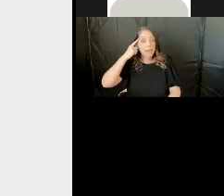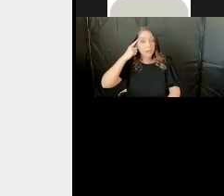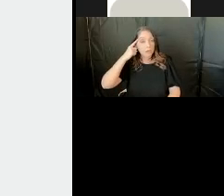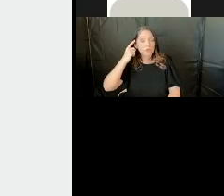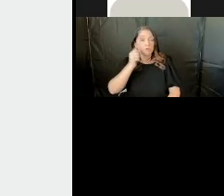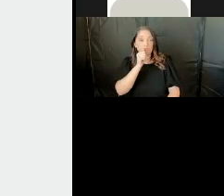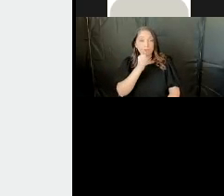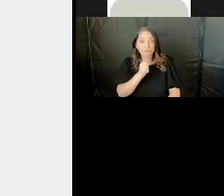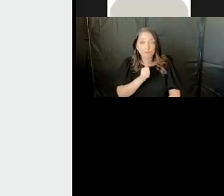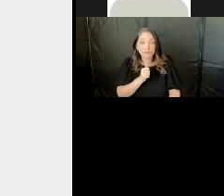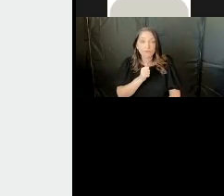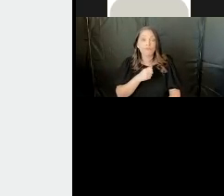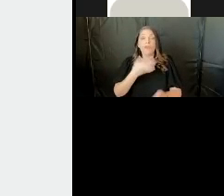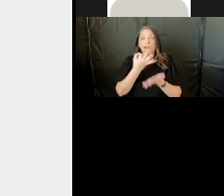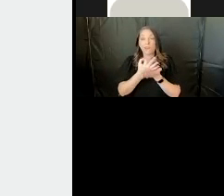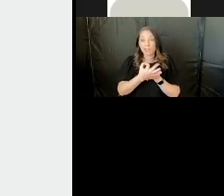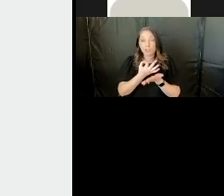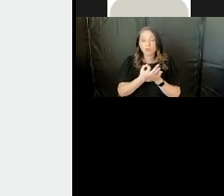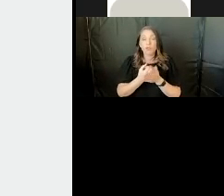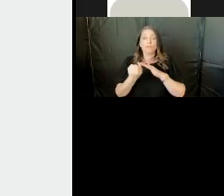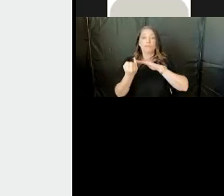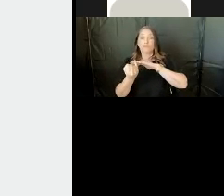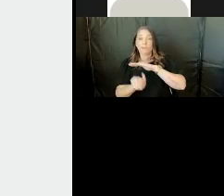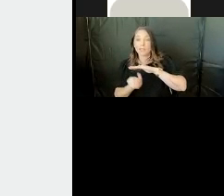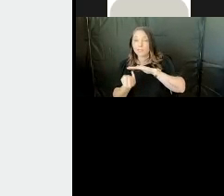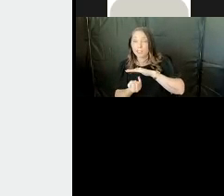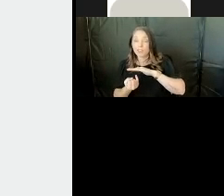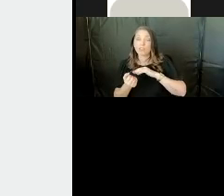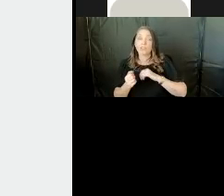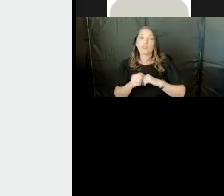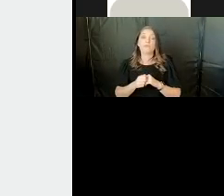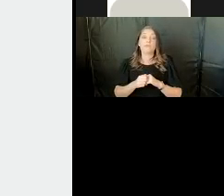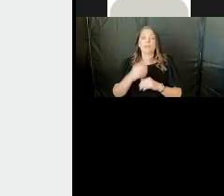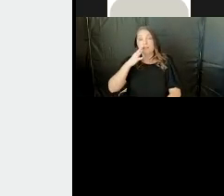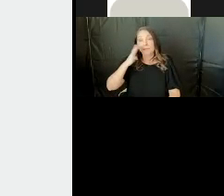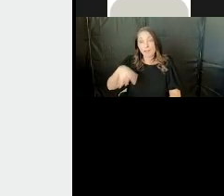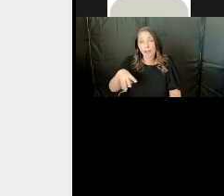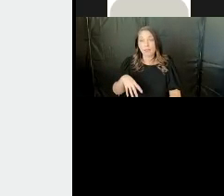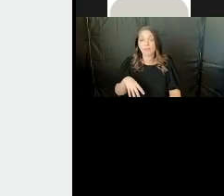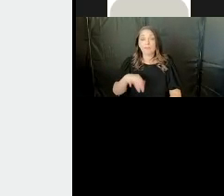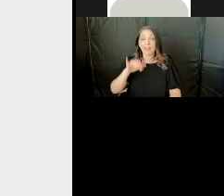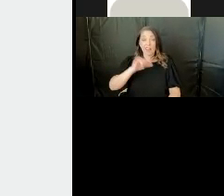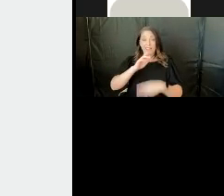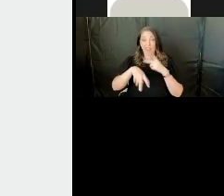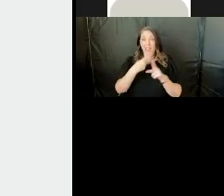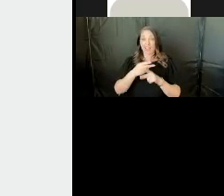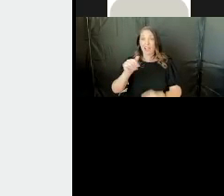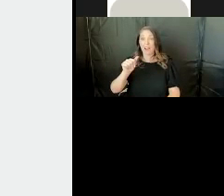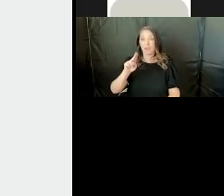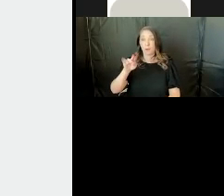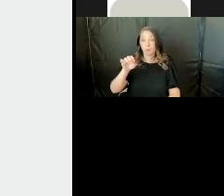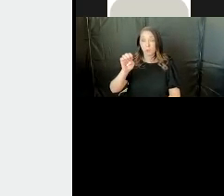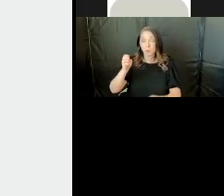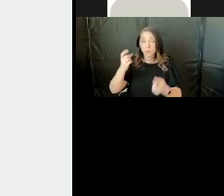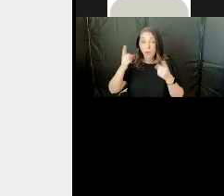financial abuse, isolation, neglect. When this type of abuse happens, we